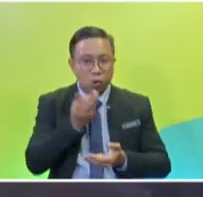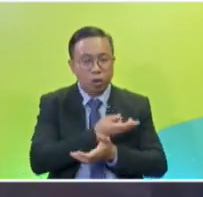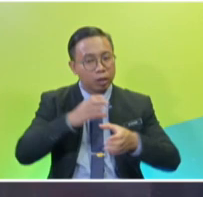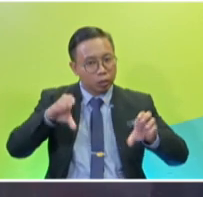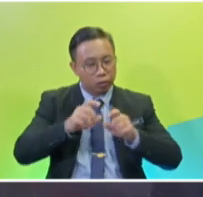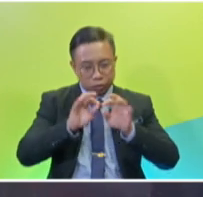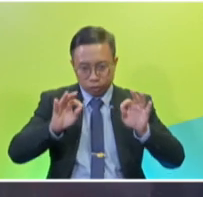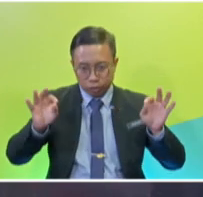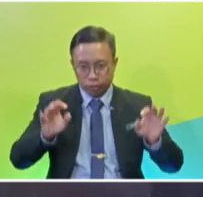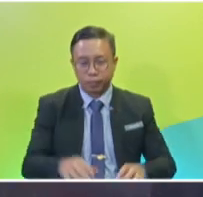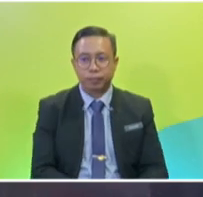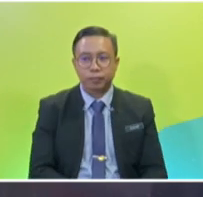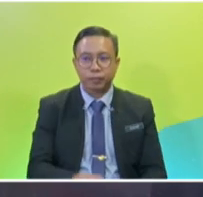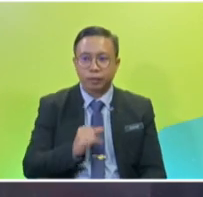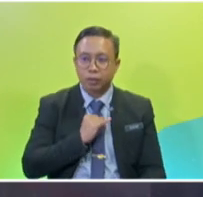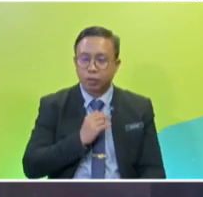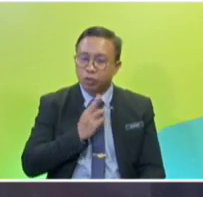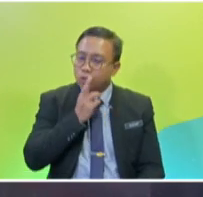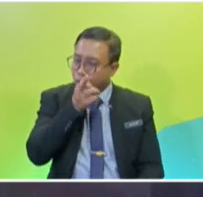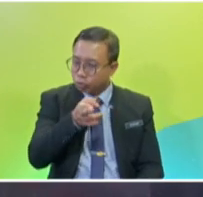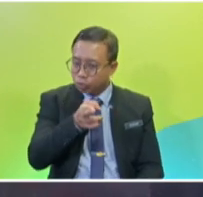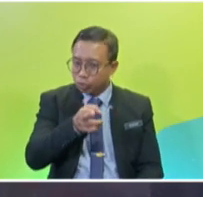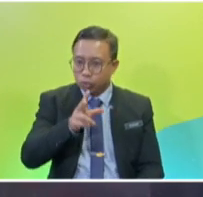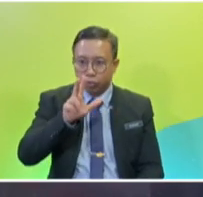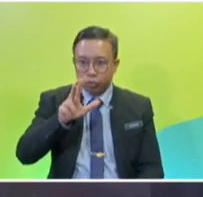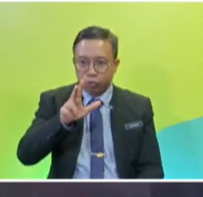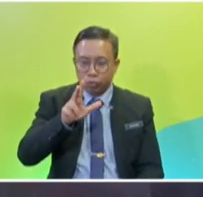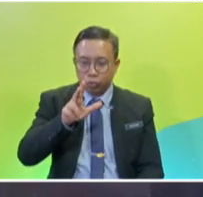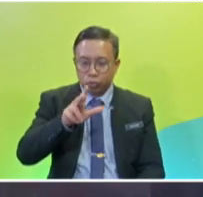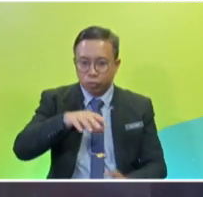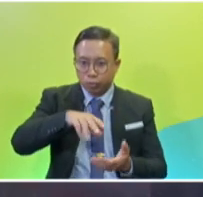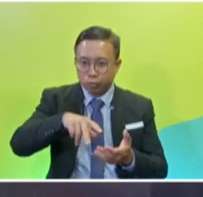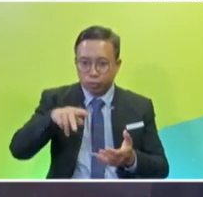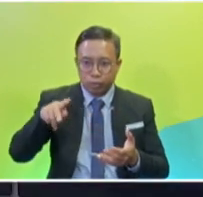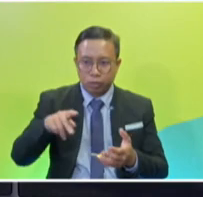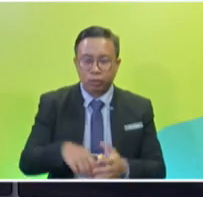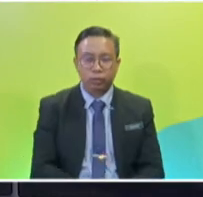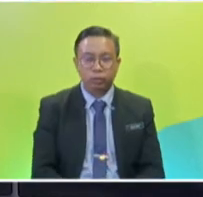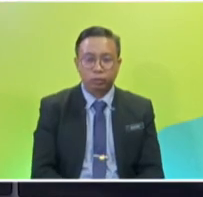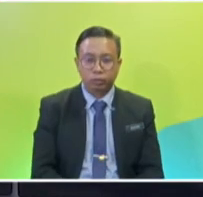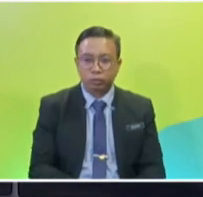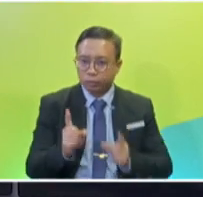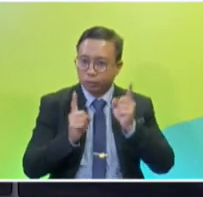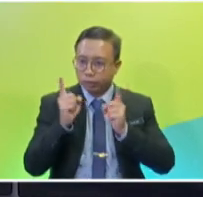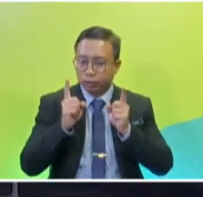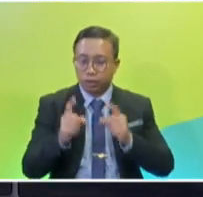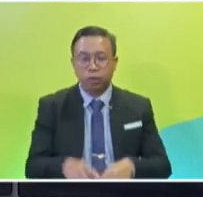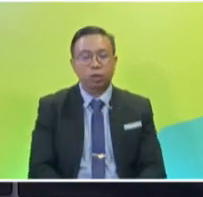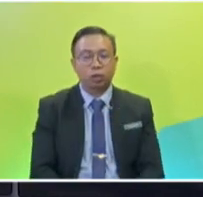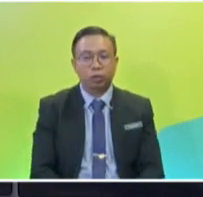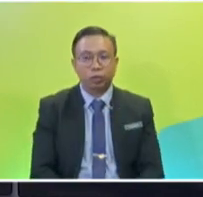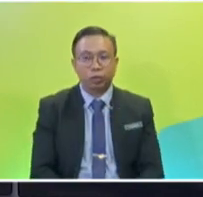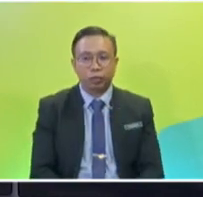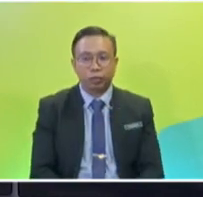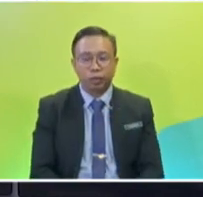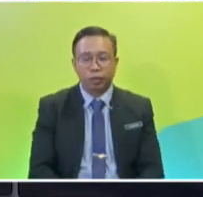sentences, Shafika. Right. I'm pretty sure our three pupils, because Nana has already her stars, want their stars as well.